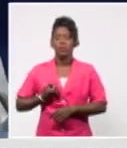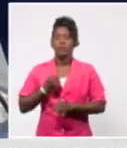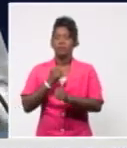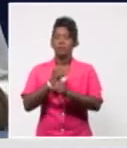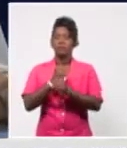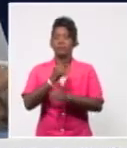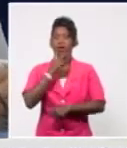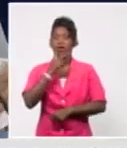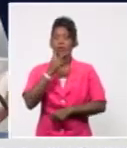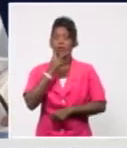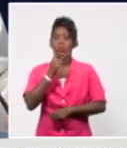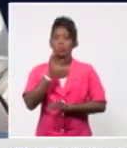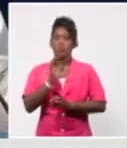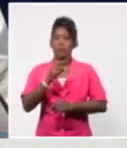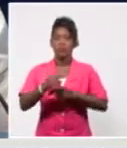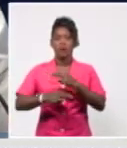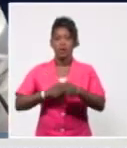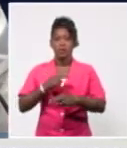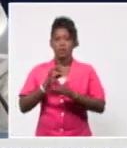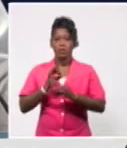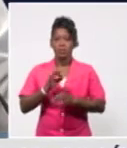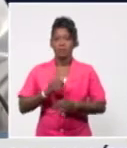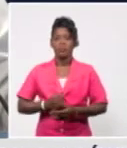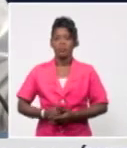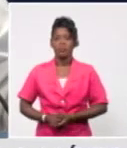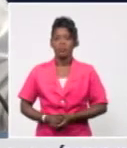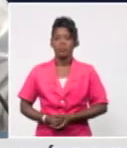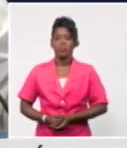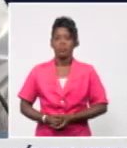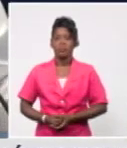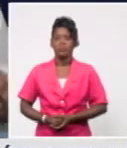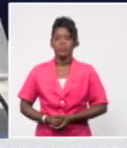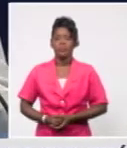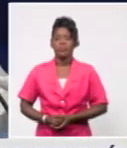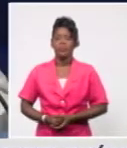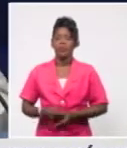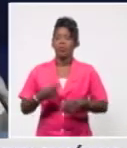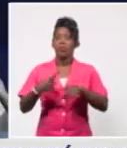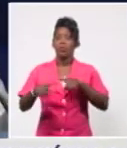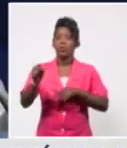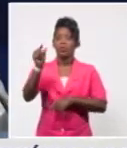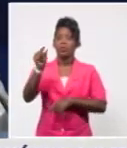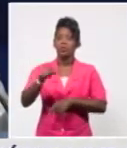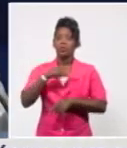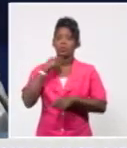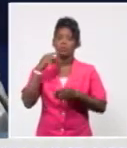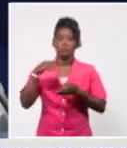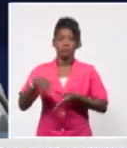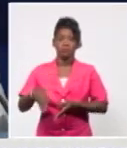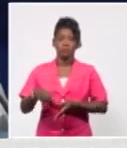and despite the best efforts of our medical personnel, could not be revived.